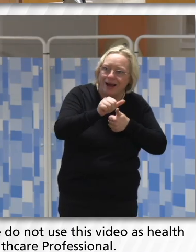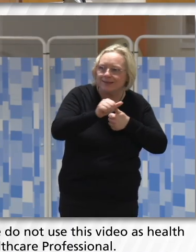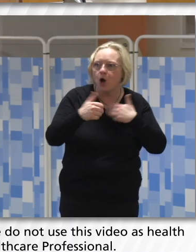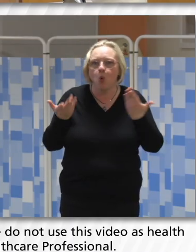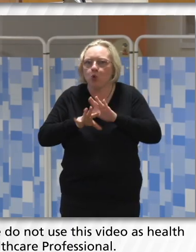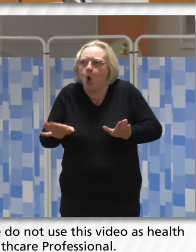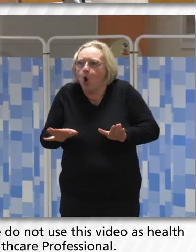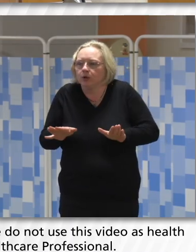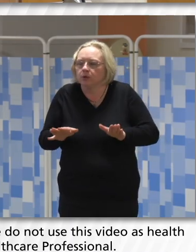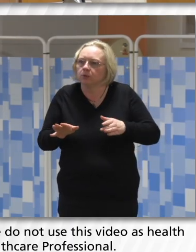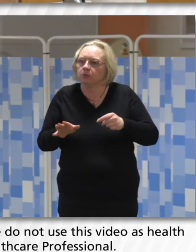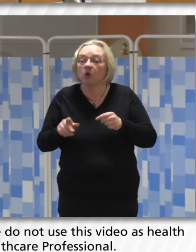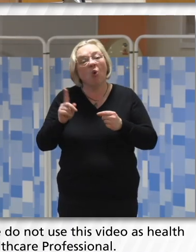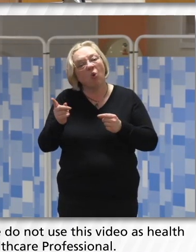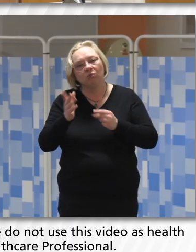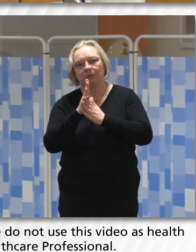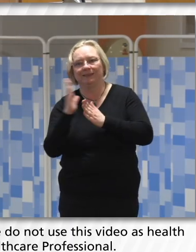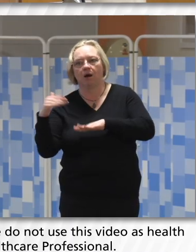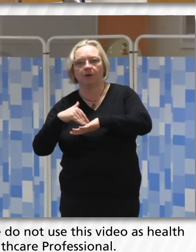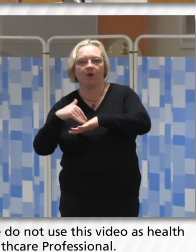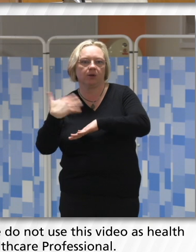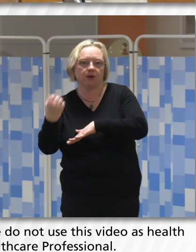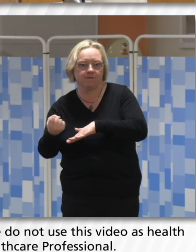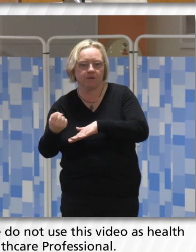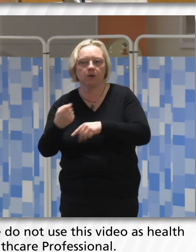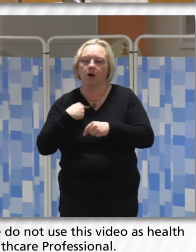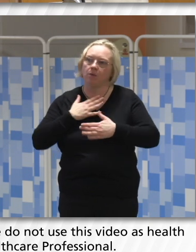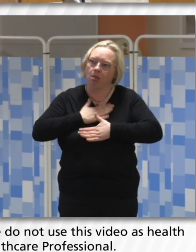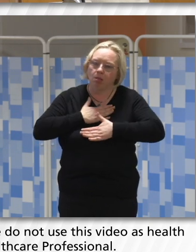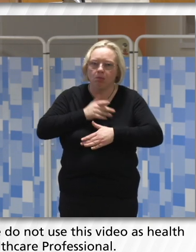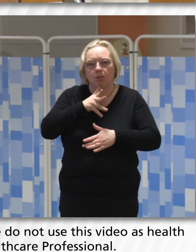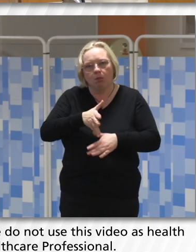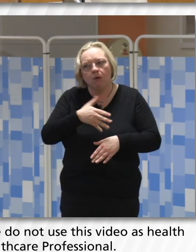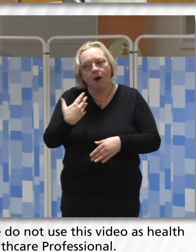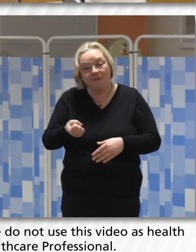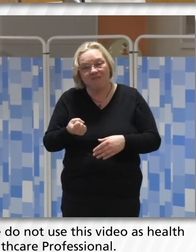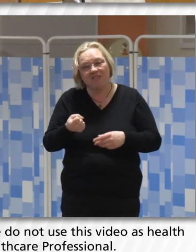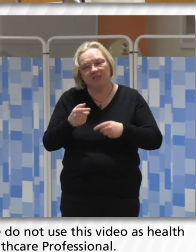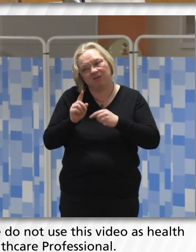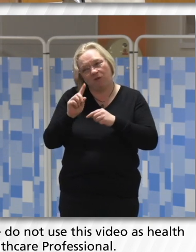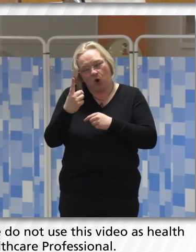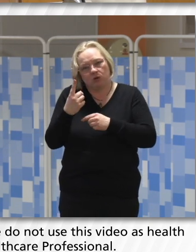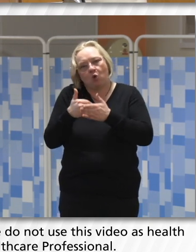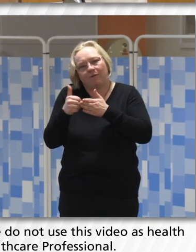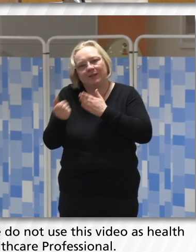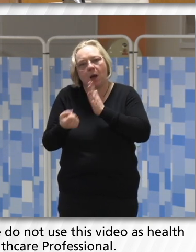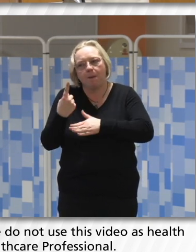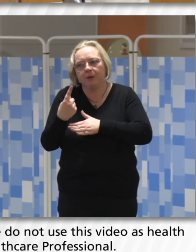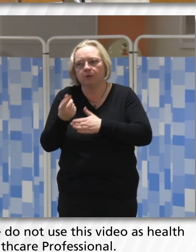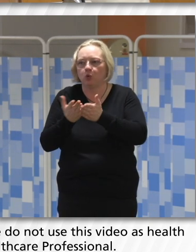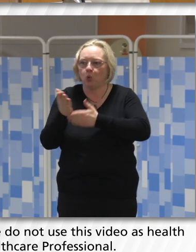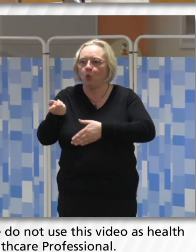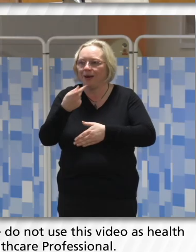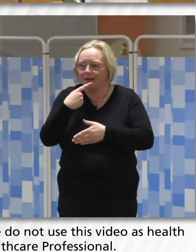Has it caused any side effects? Has it caused nausea? So that's one of the main initial side effects. So we